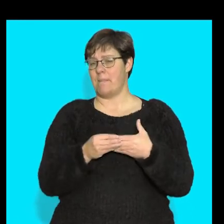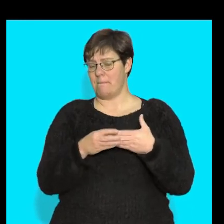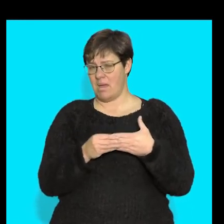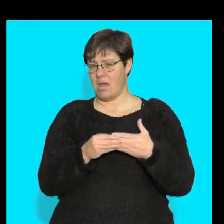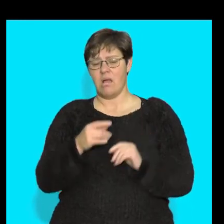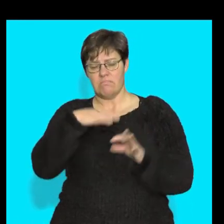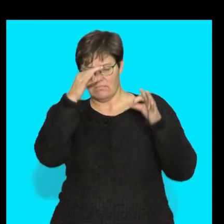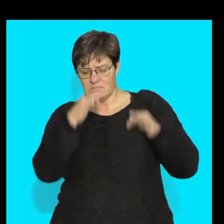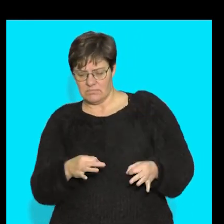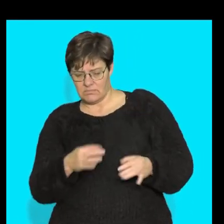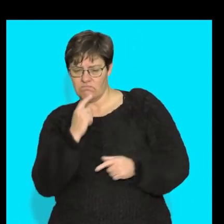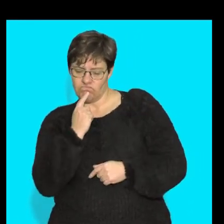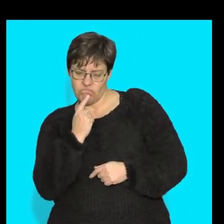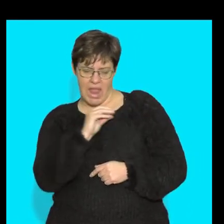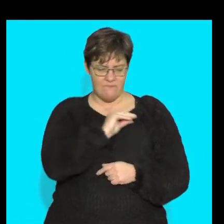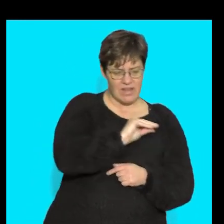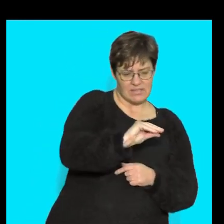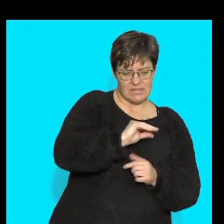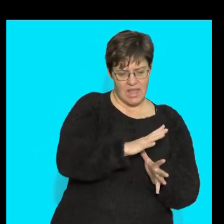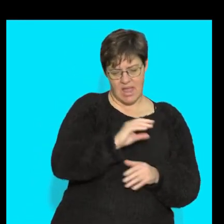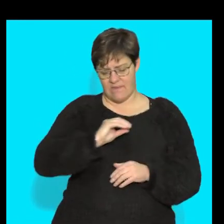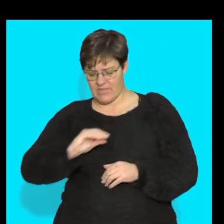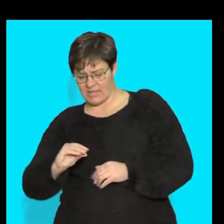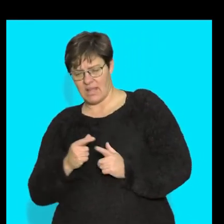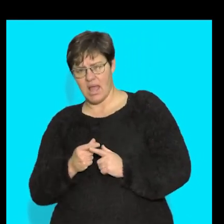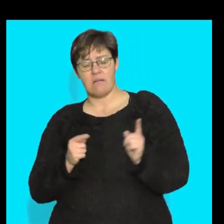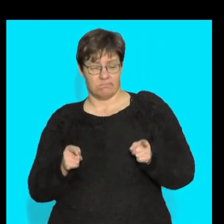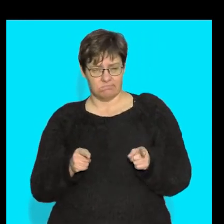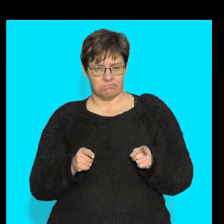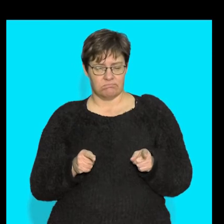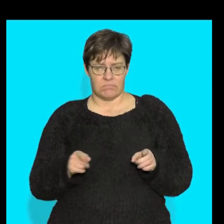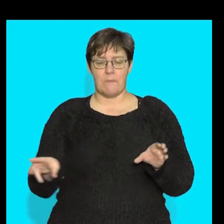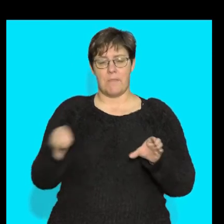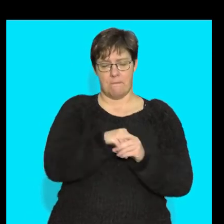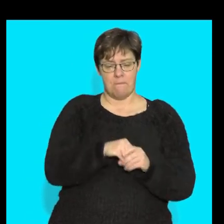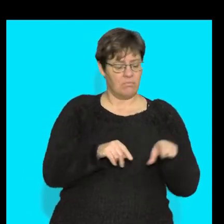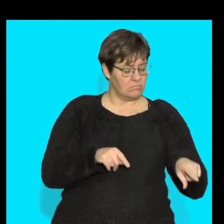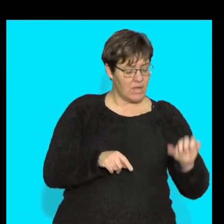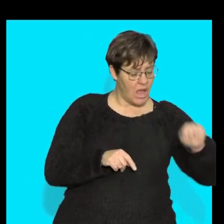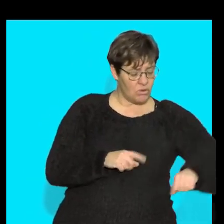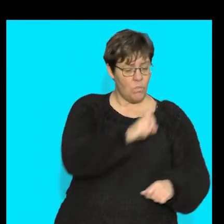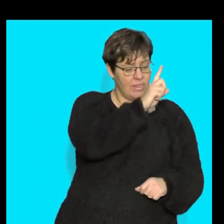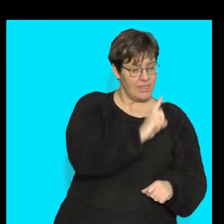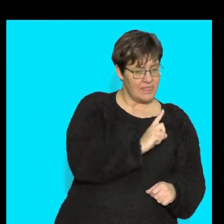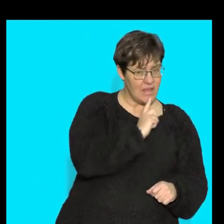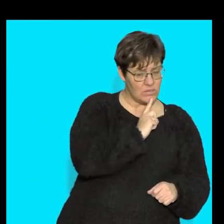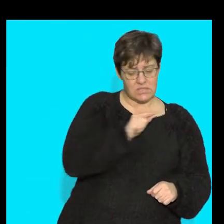recruit 2 investors. Now, they each agree to invest 1,000